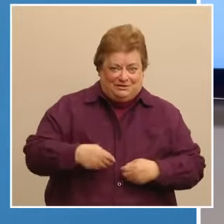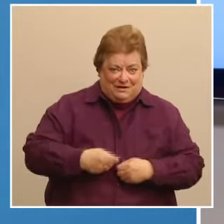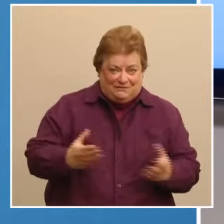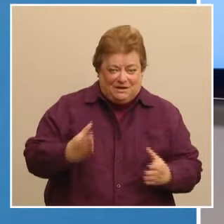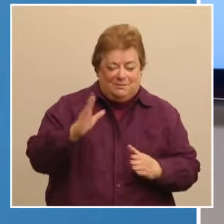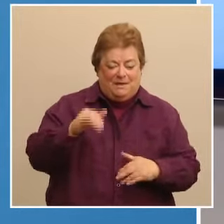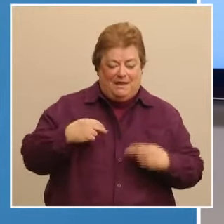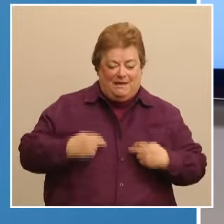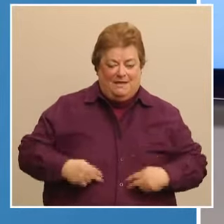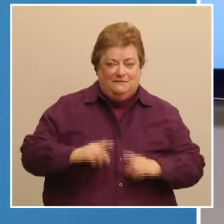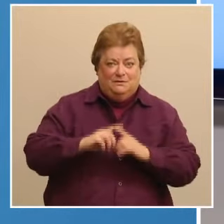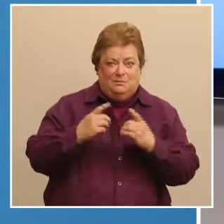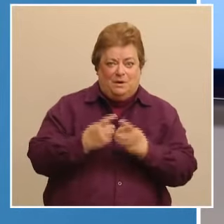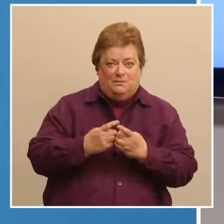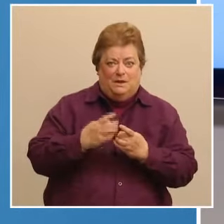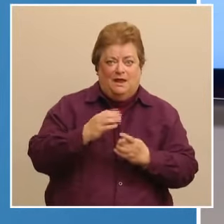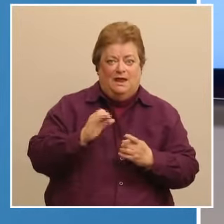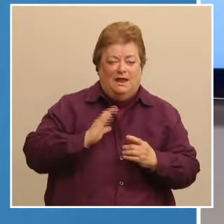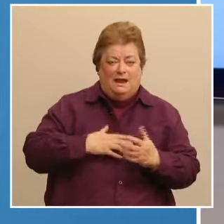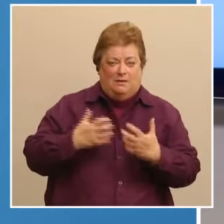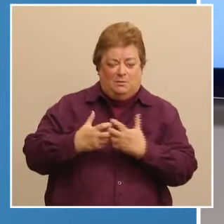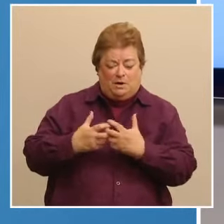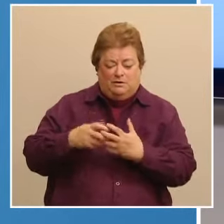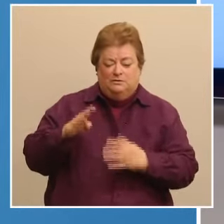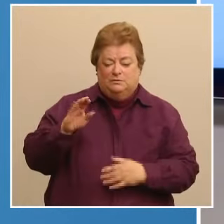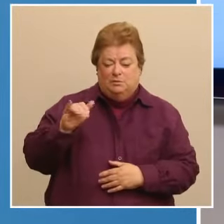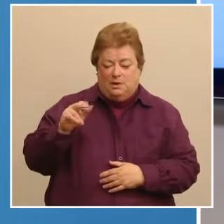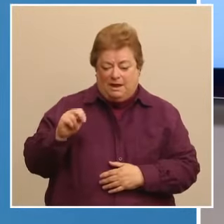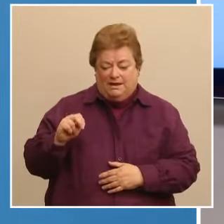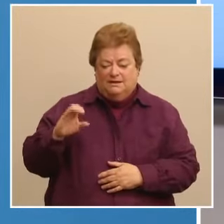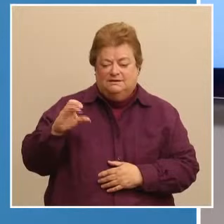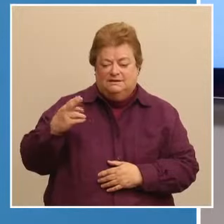Health Department and our partners, Bryan Health,